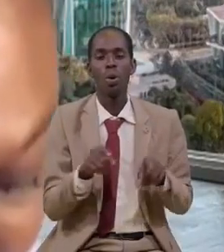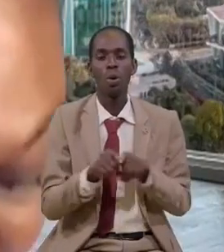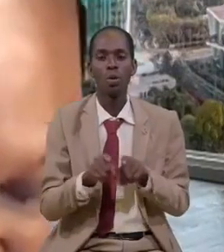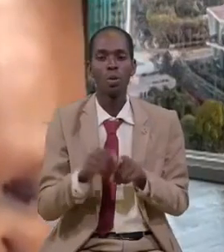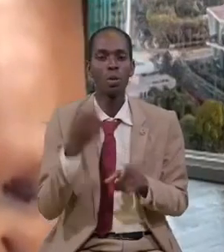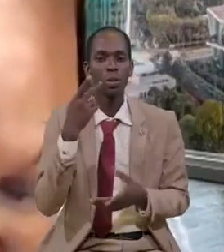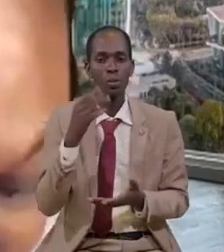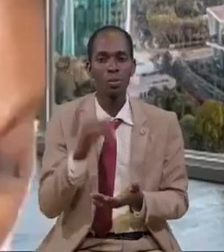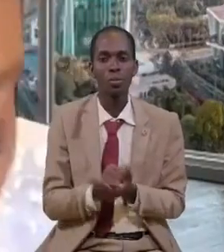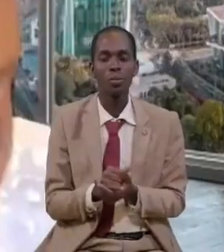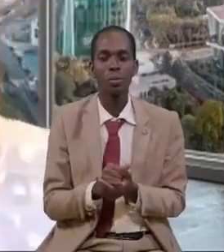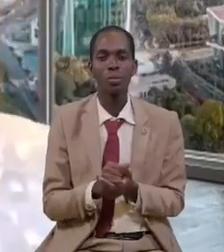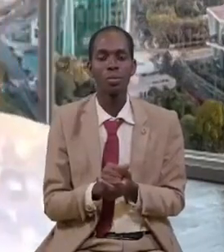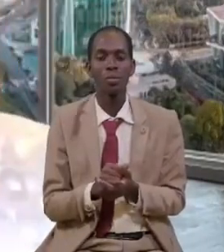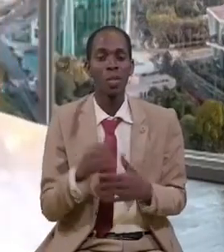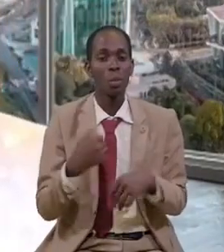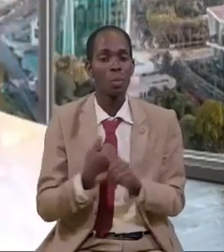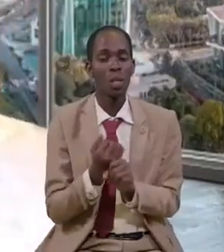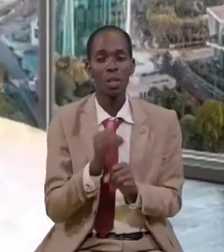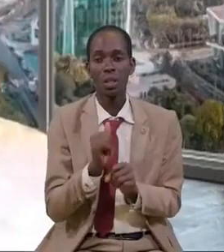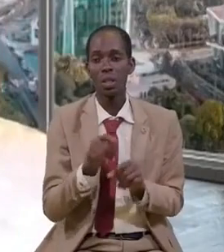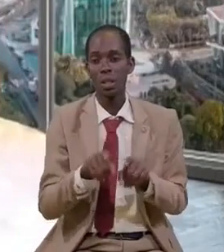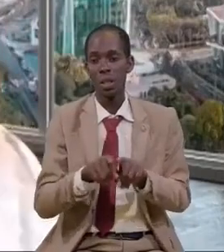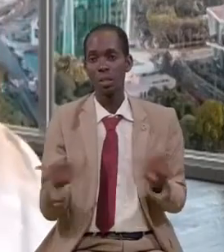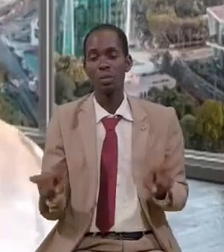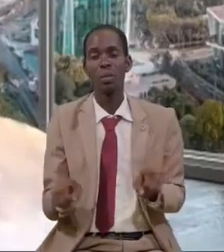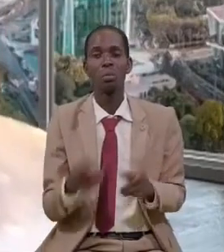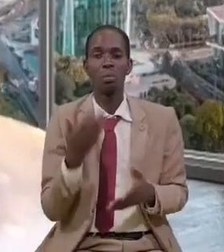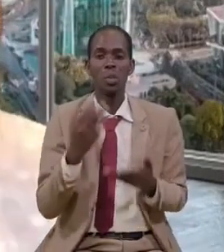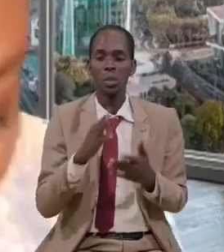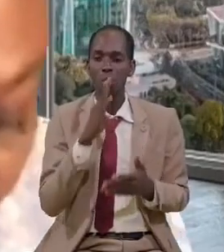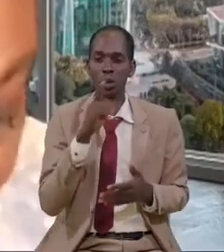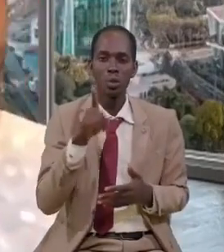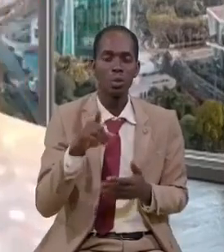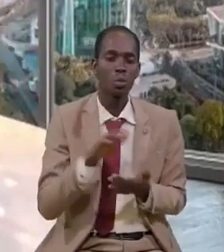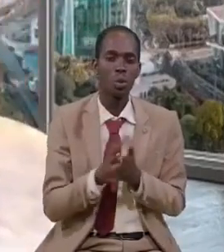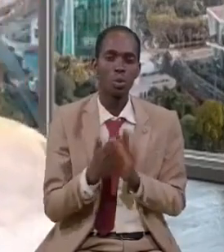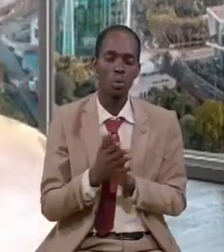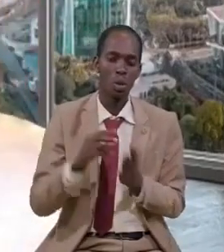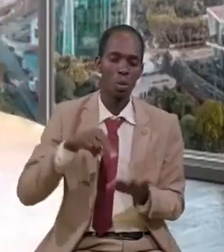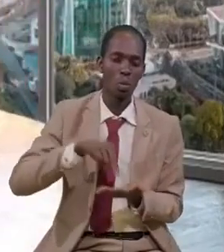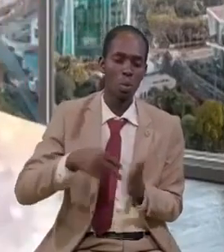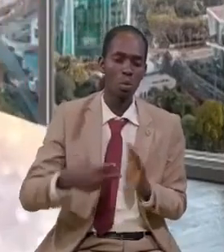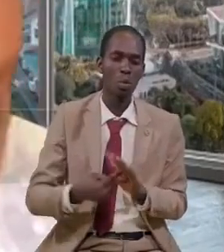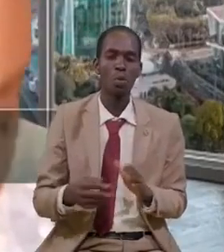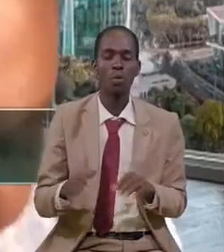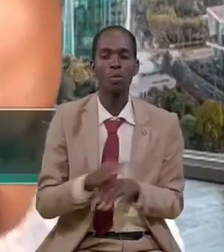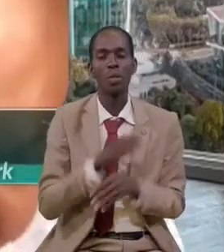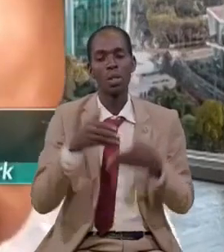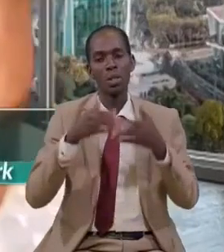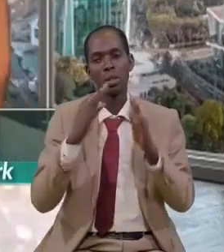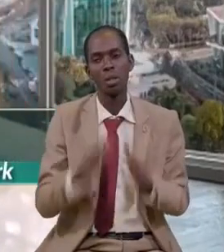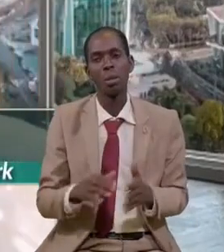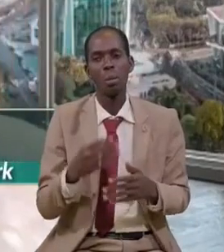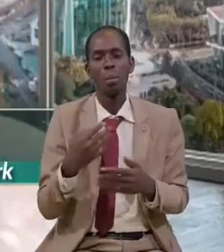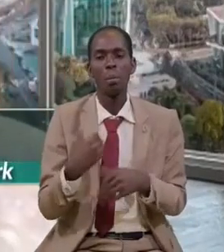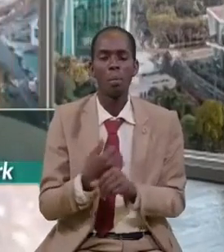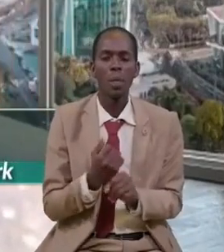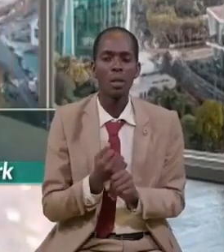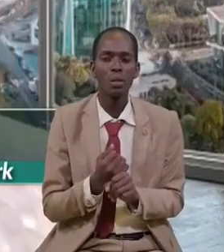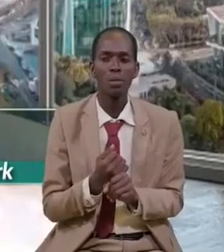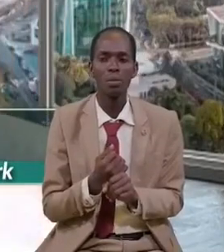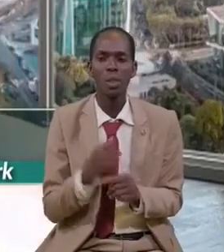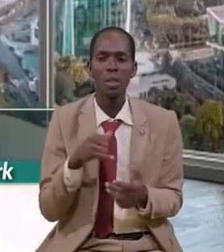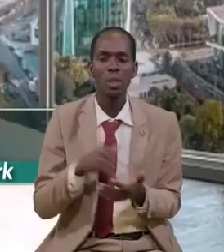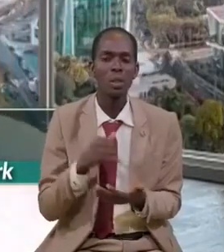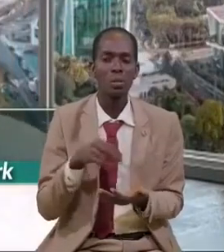making a difference could be you being a purposeful and impactful leader. It means taking territories for the Lord. It means